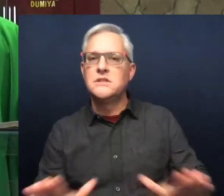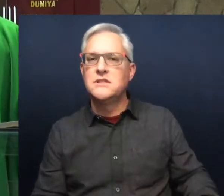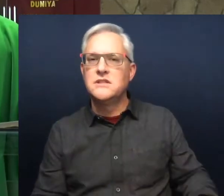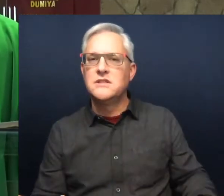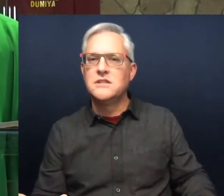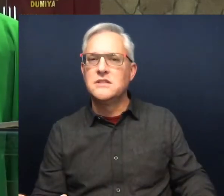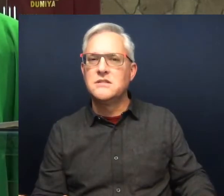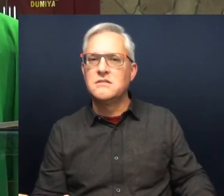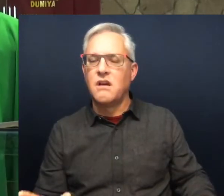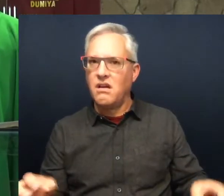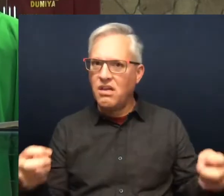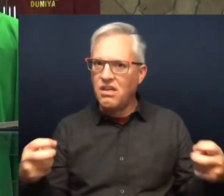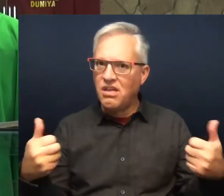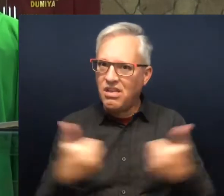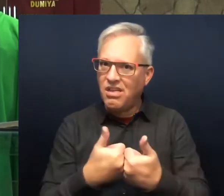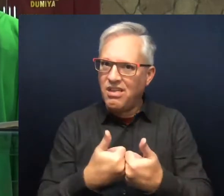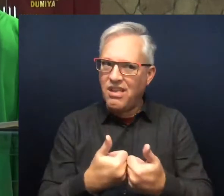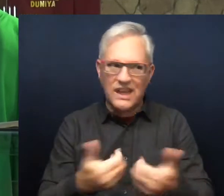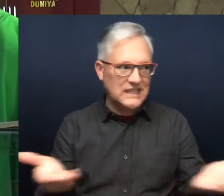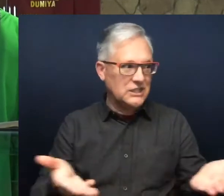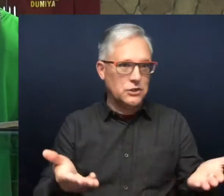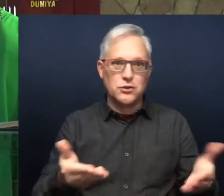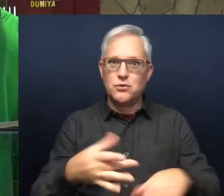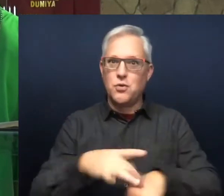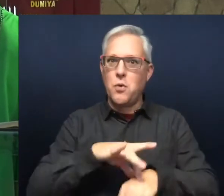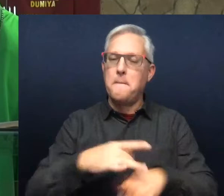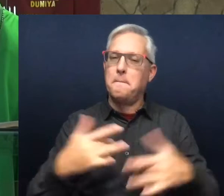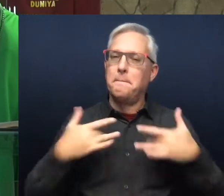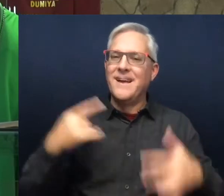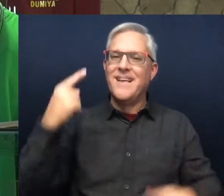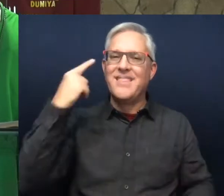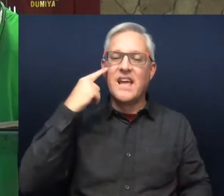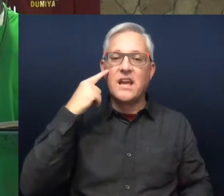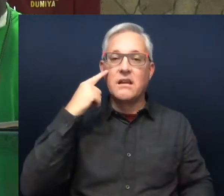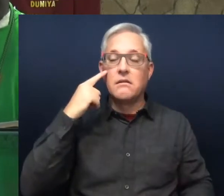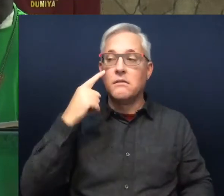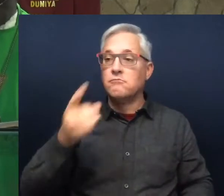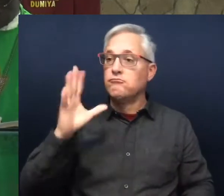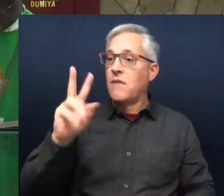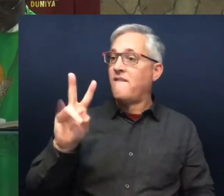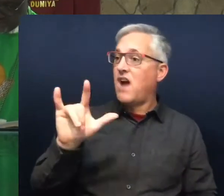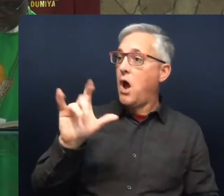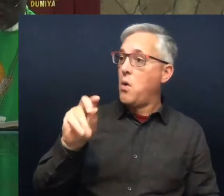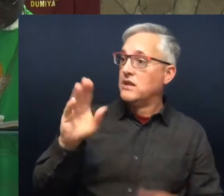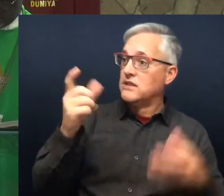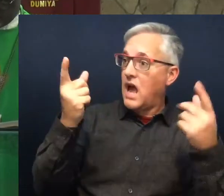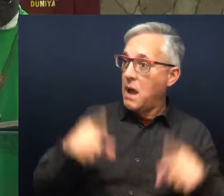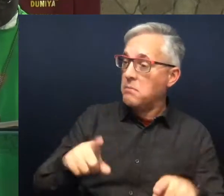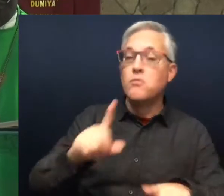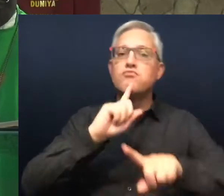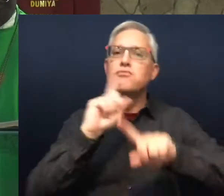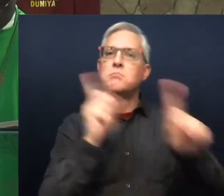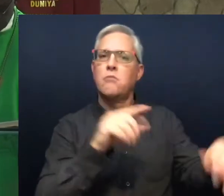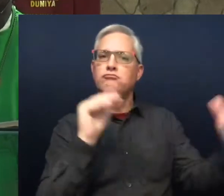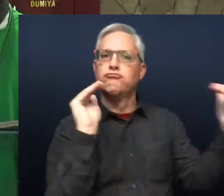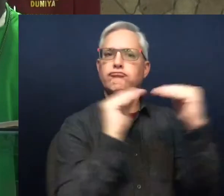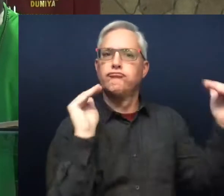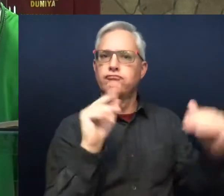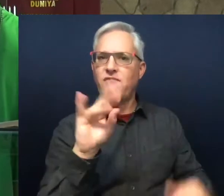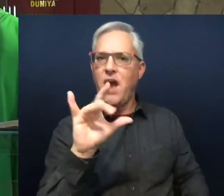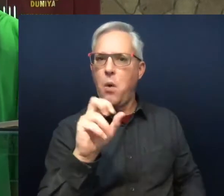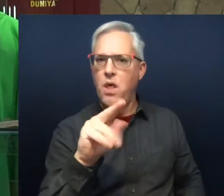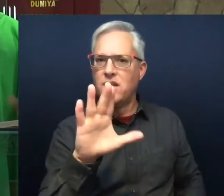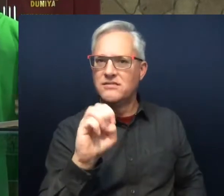that violence is the only answer to violence. Now, violence has its limitation. It has